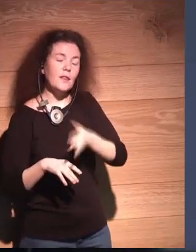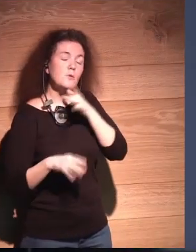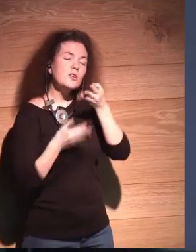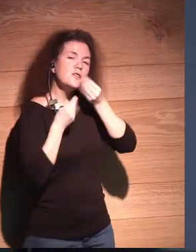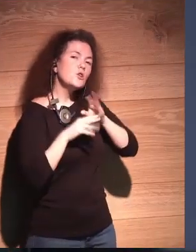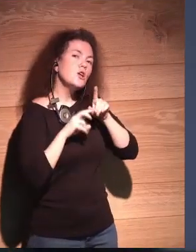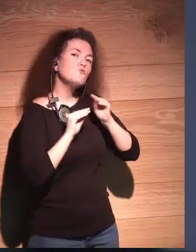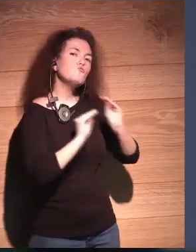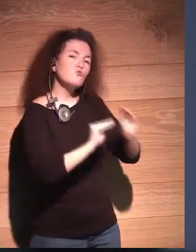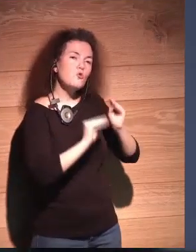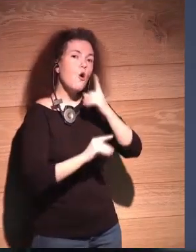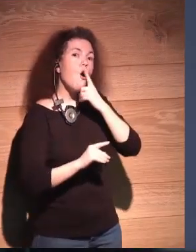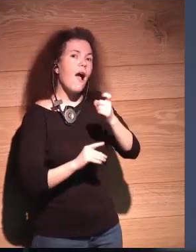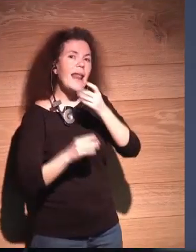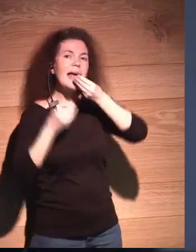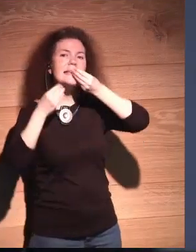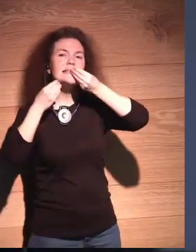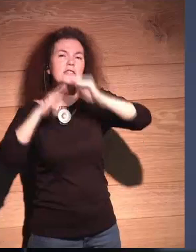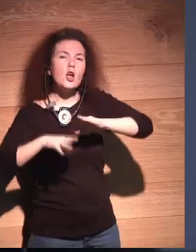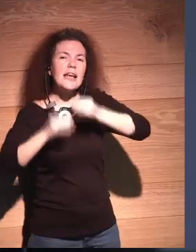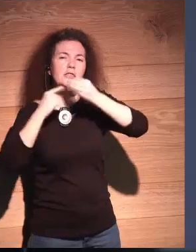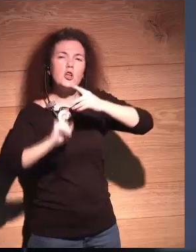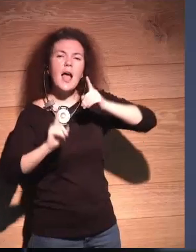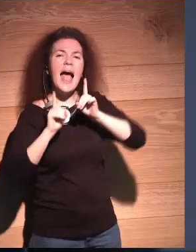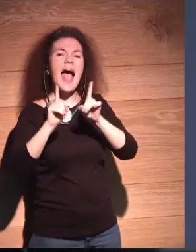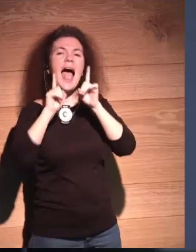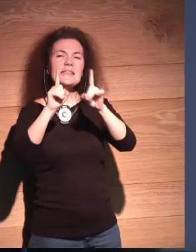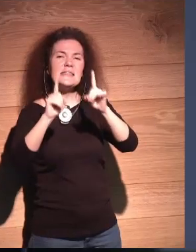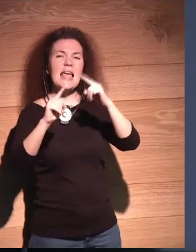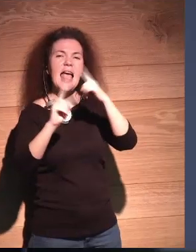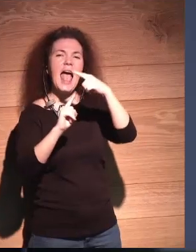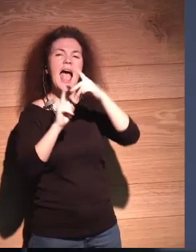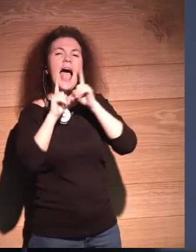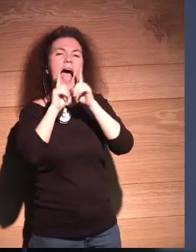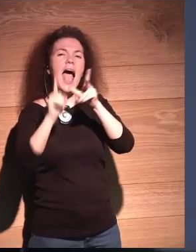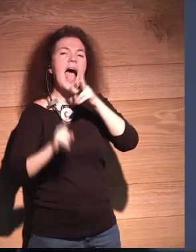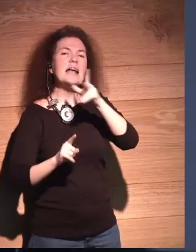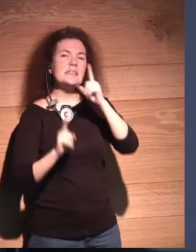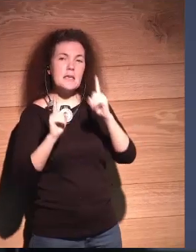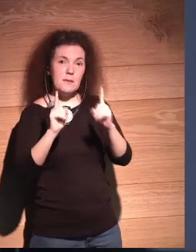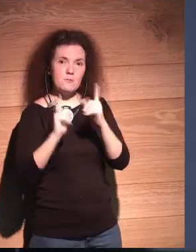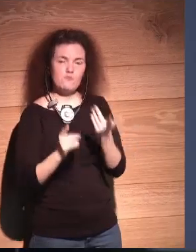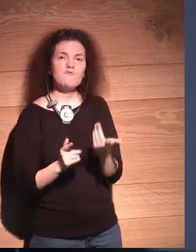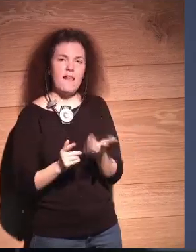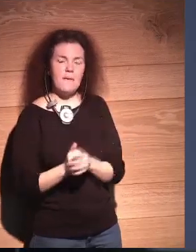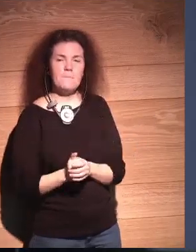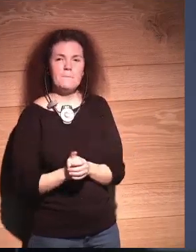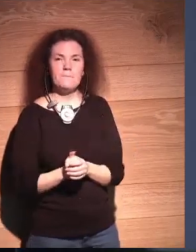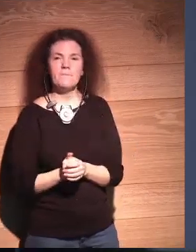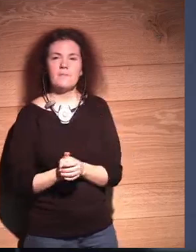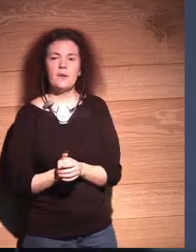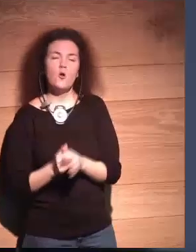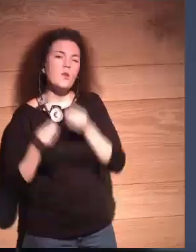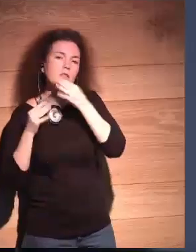is meaningful to us. So her stories, I wish they would make the history with a capital